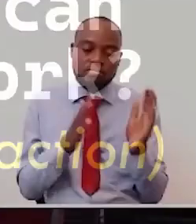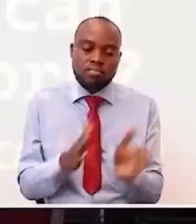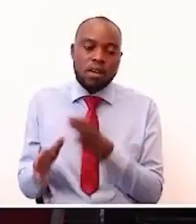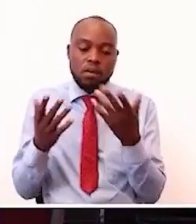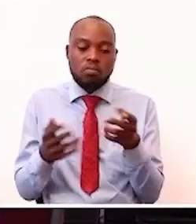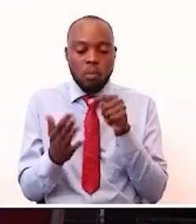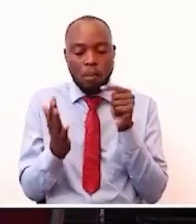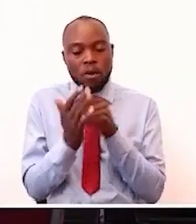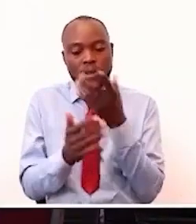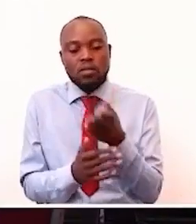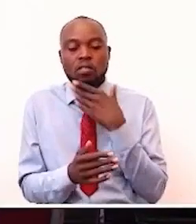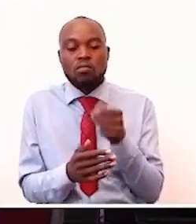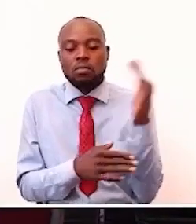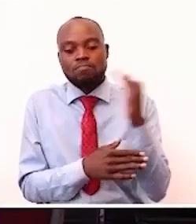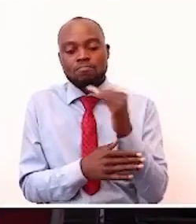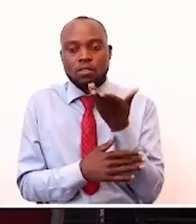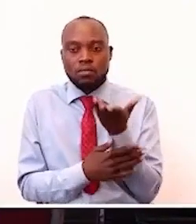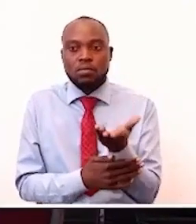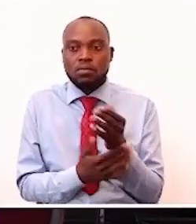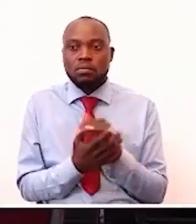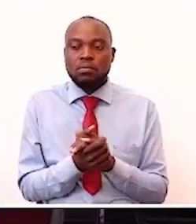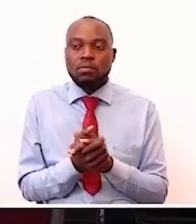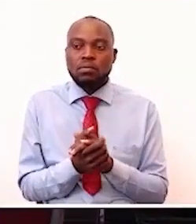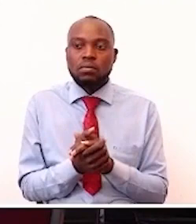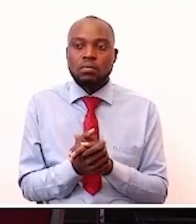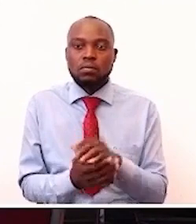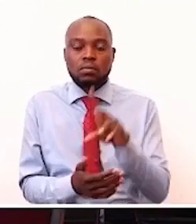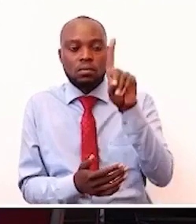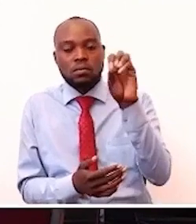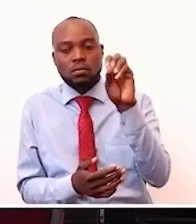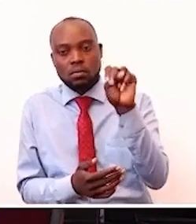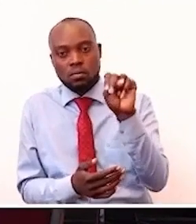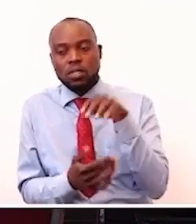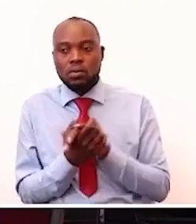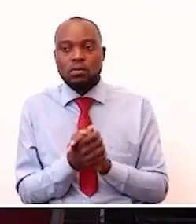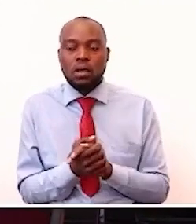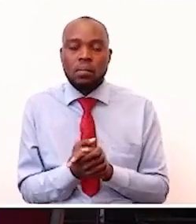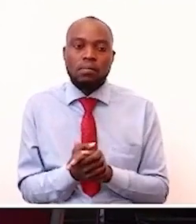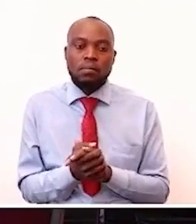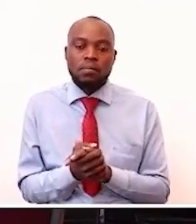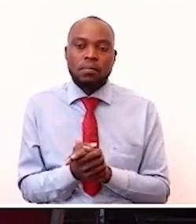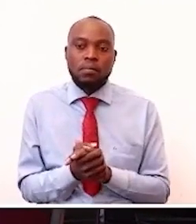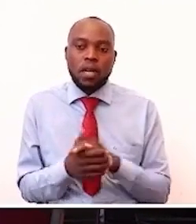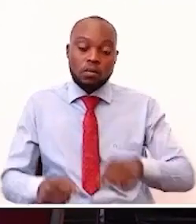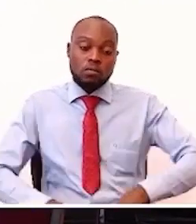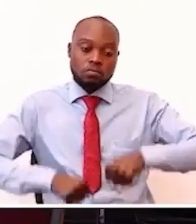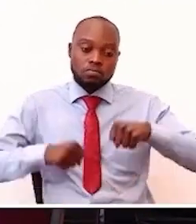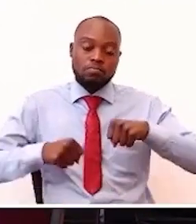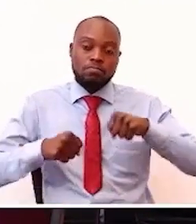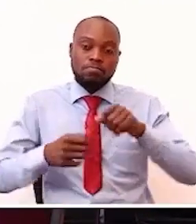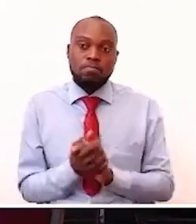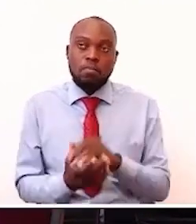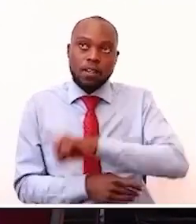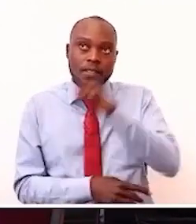at this point, I want to bring in Don Deya, who is the CEO of the Pan-African Lawyers Union, but also serves